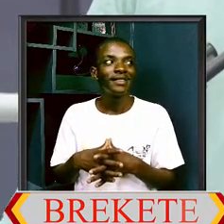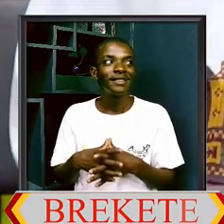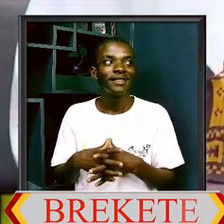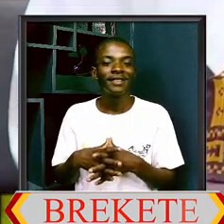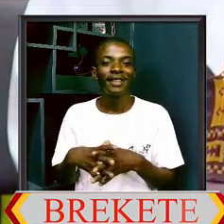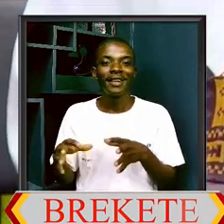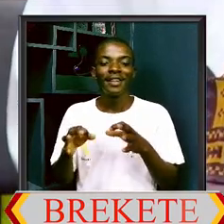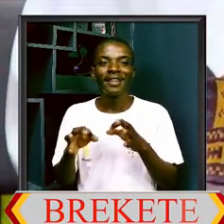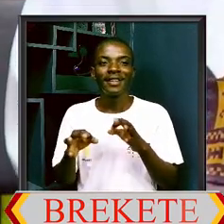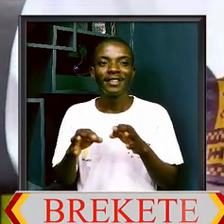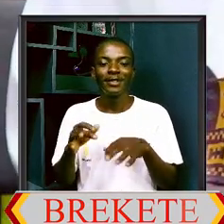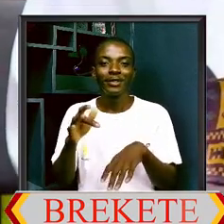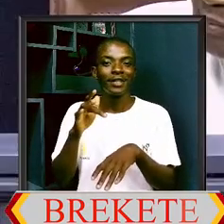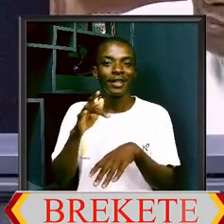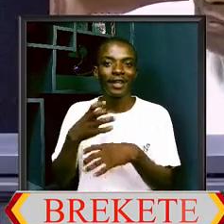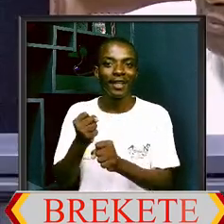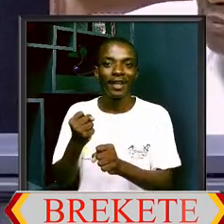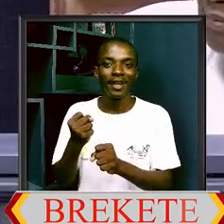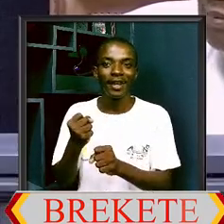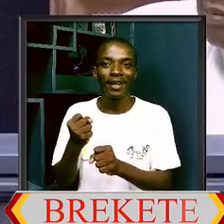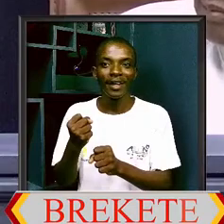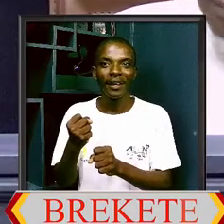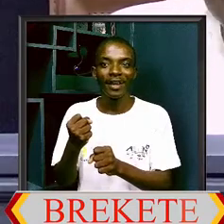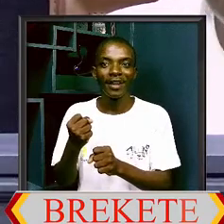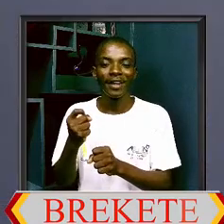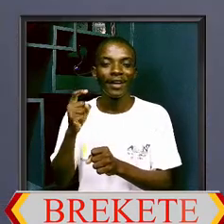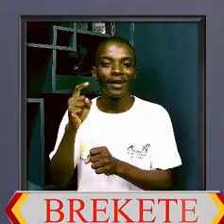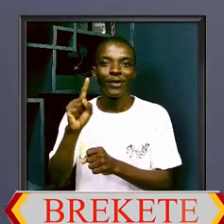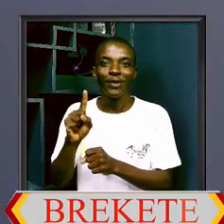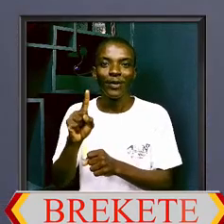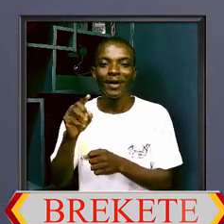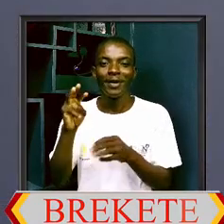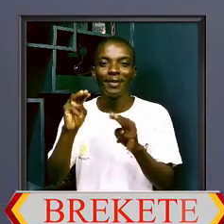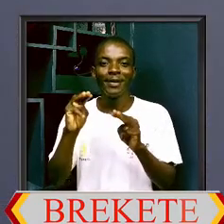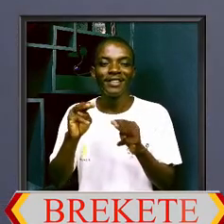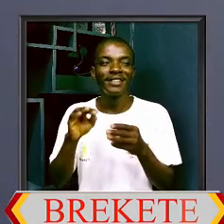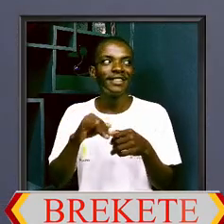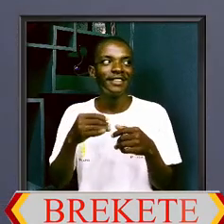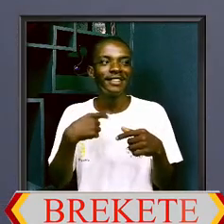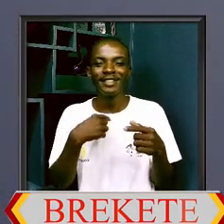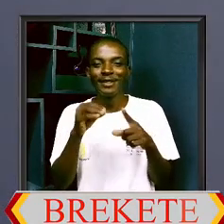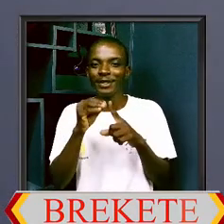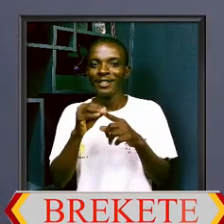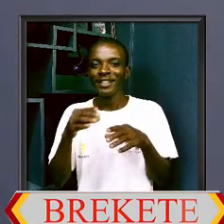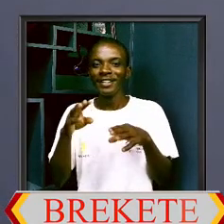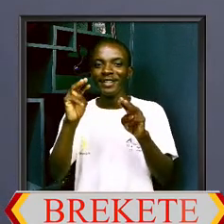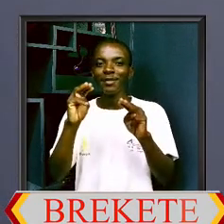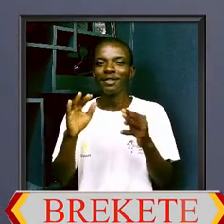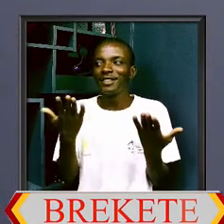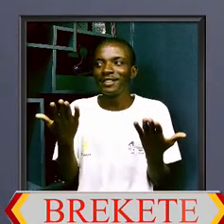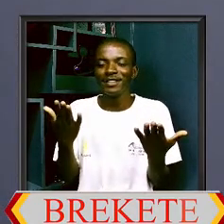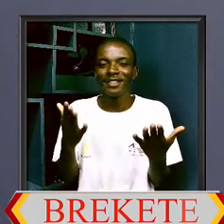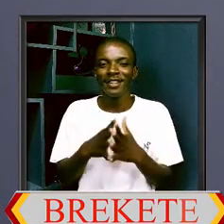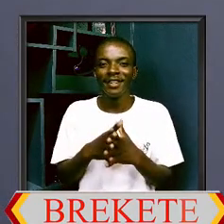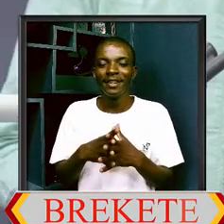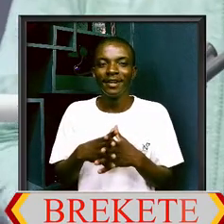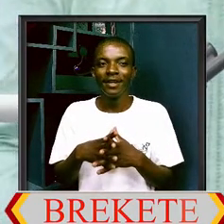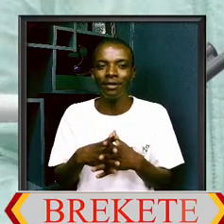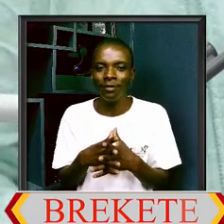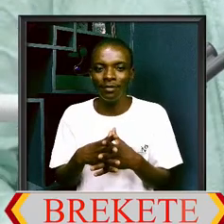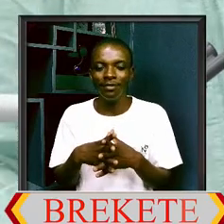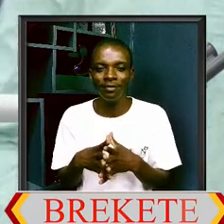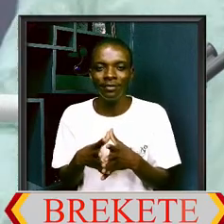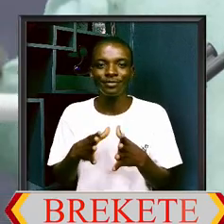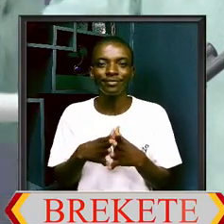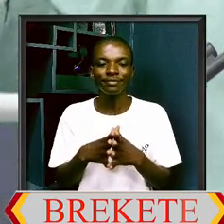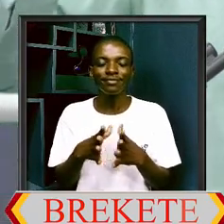reason if you got 1 million millionaire me millionaire hey oh